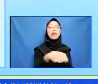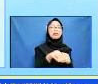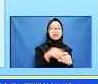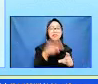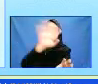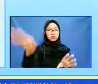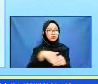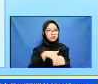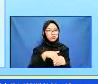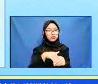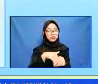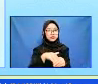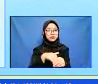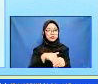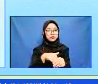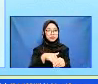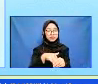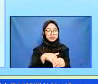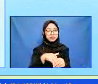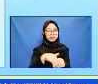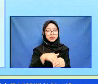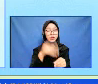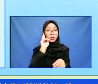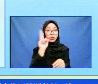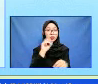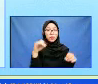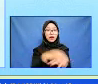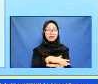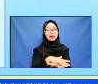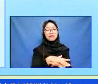implementation. If we